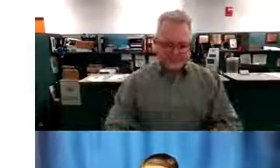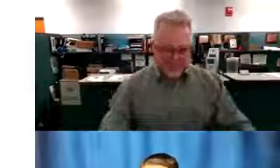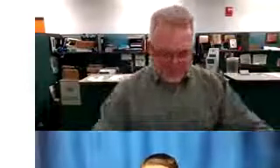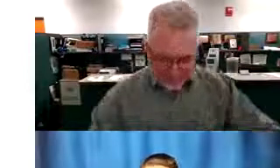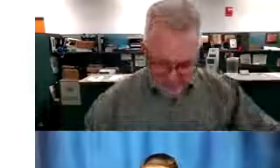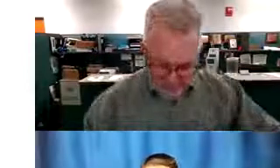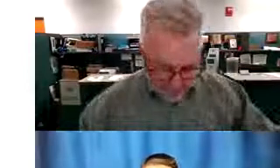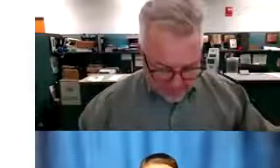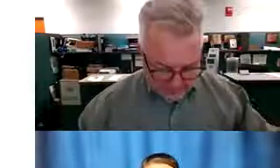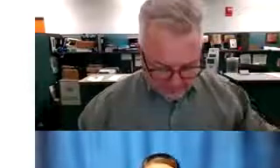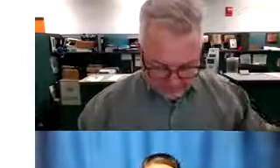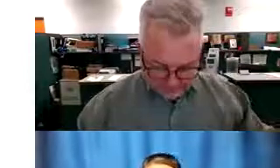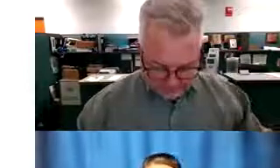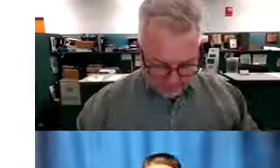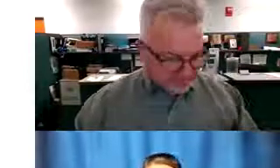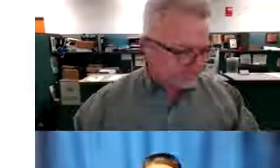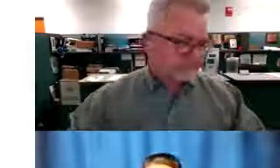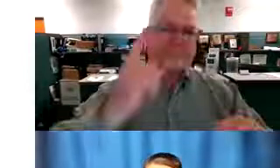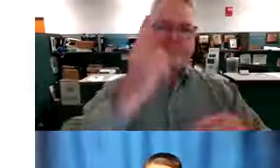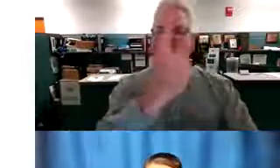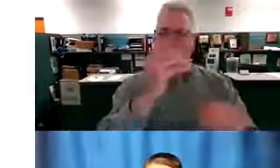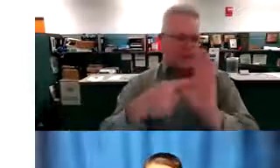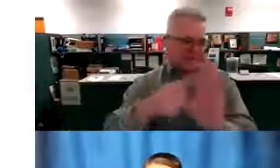suggestion. I'm really excited to see how that progresses.